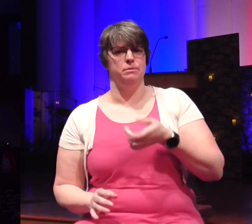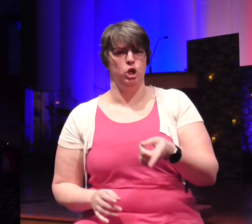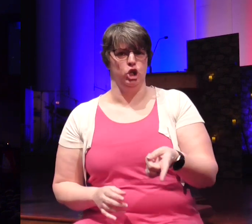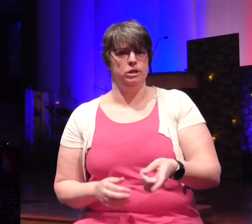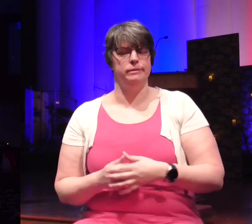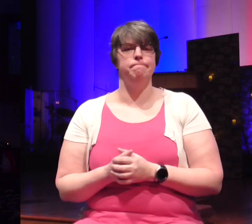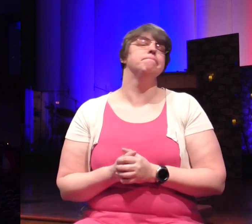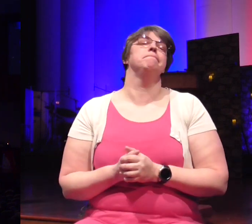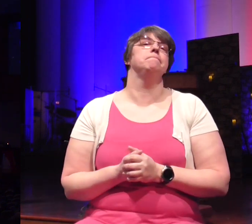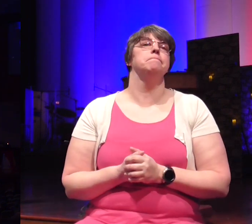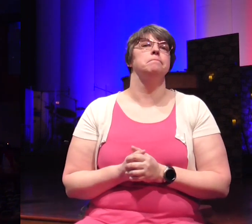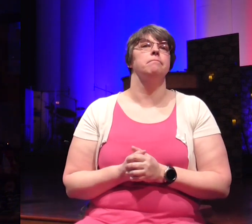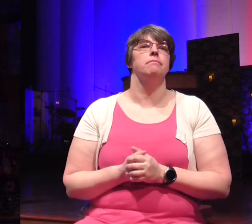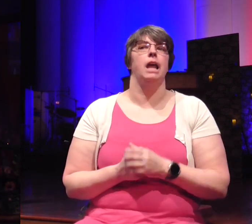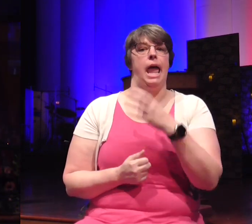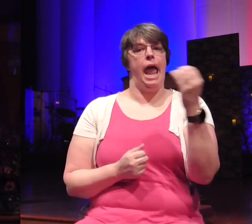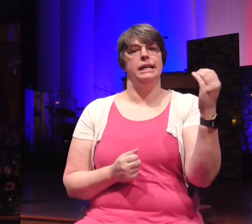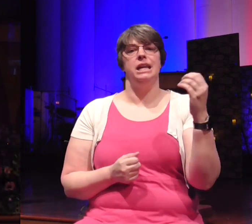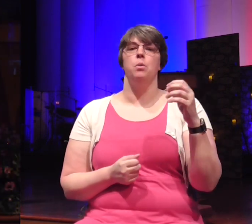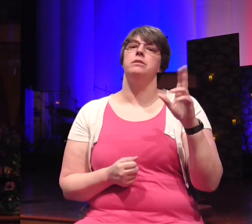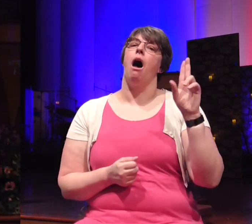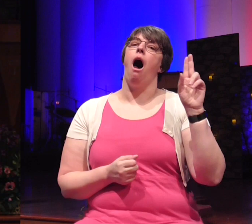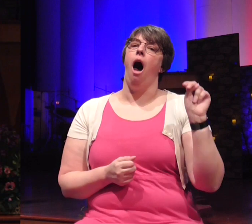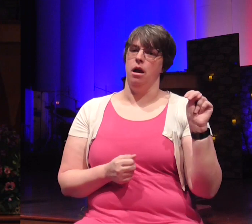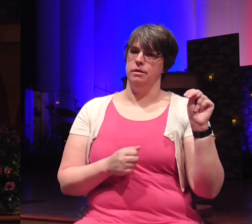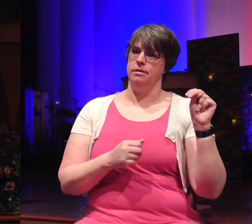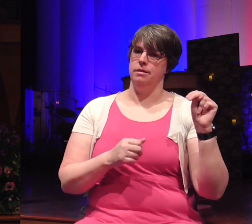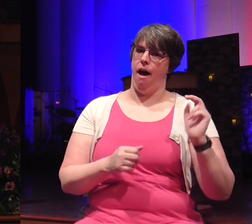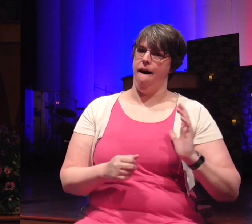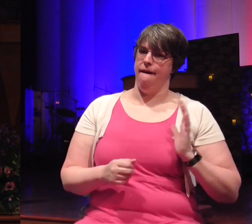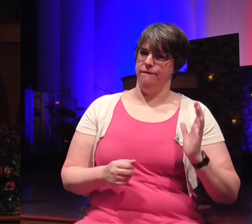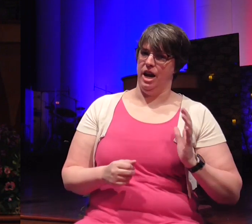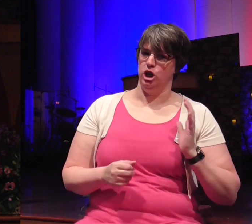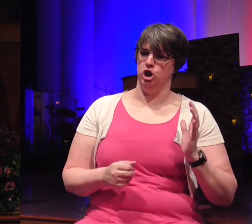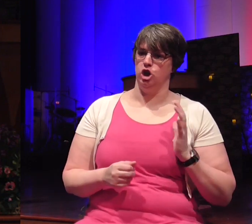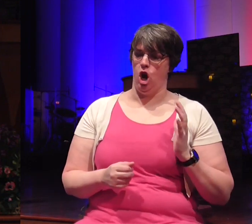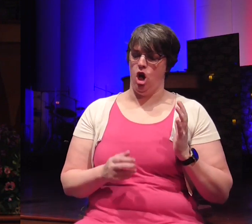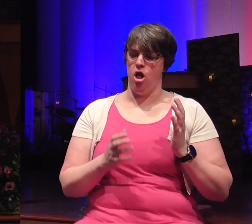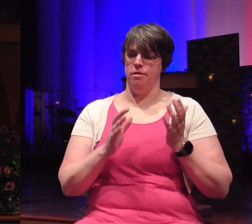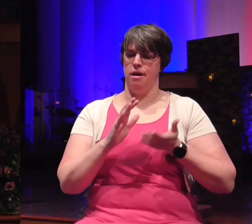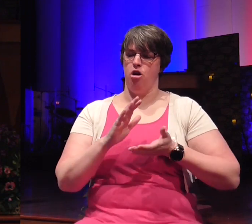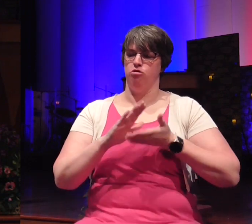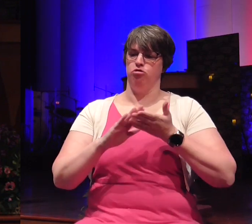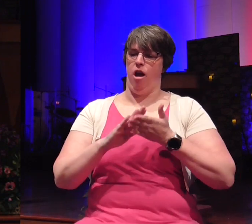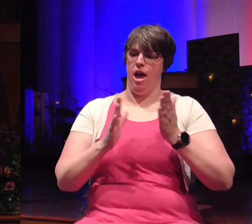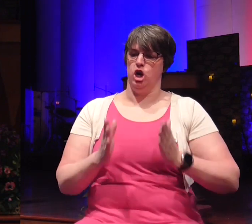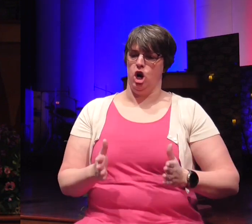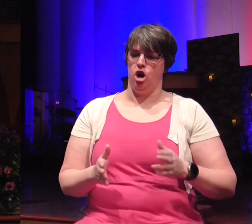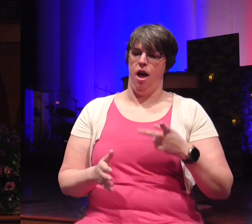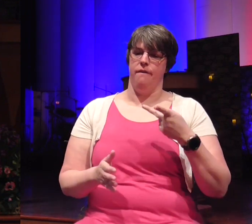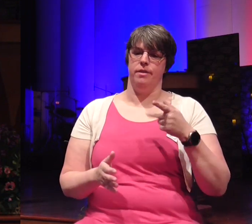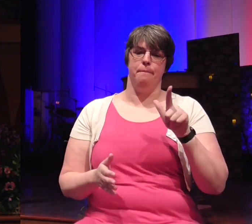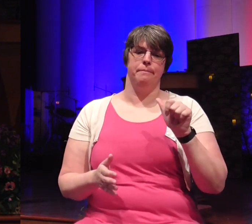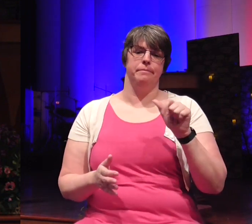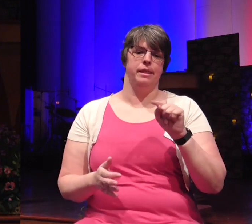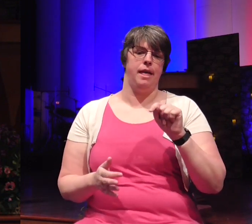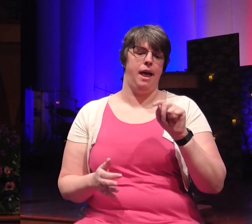and in fact, he was the unofficial skipper of the Planter, which was a Confederate